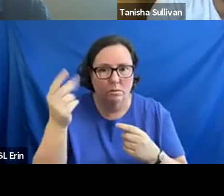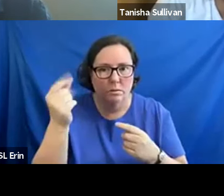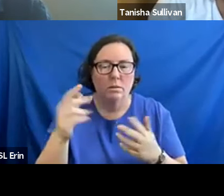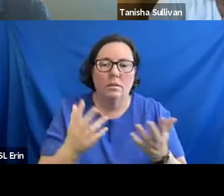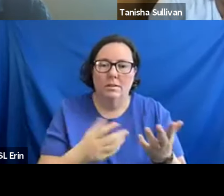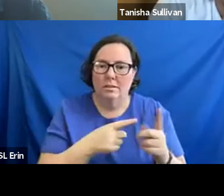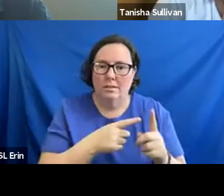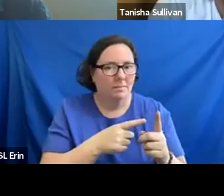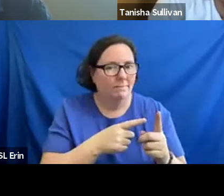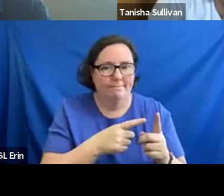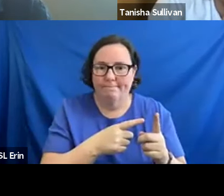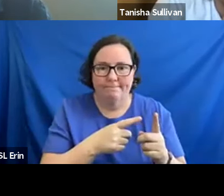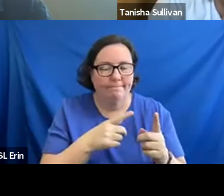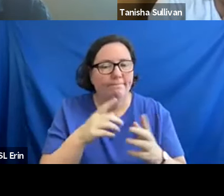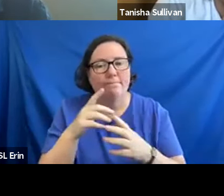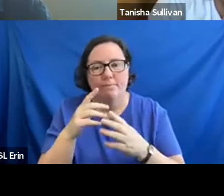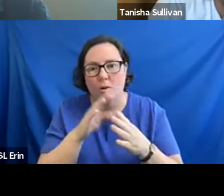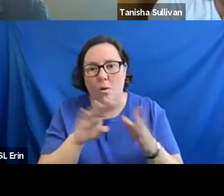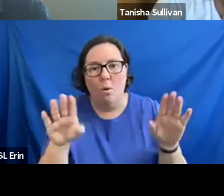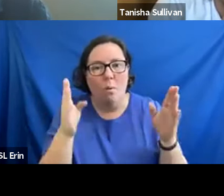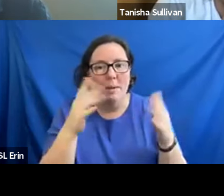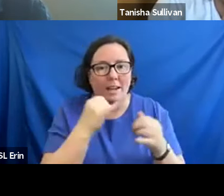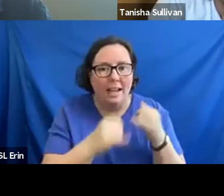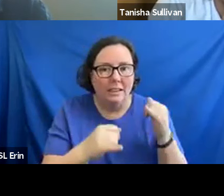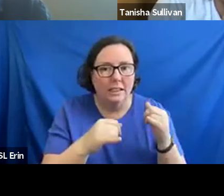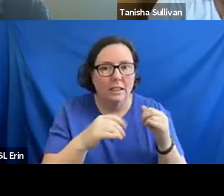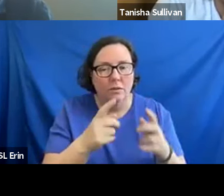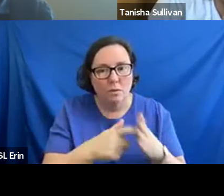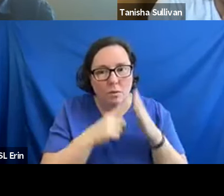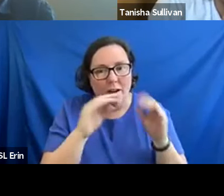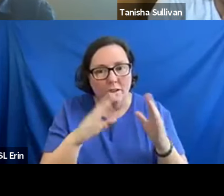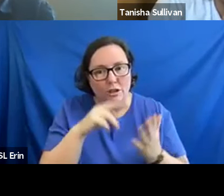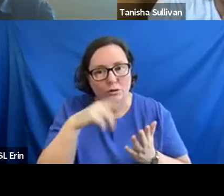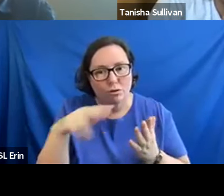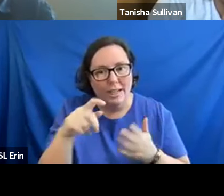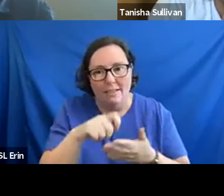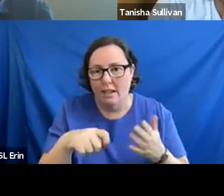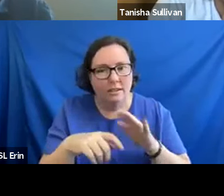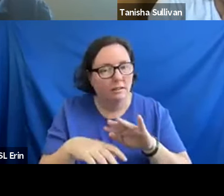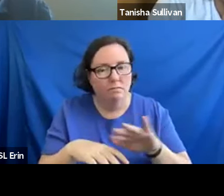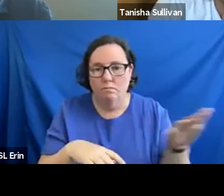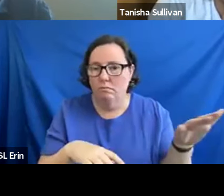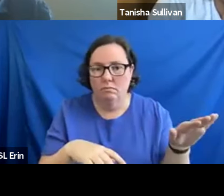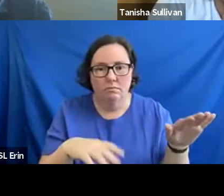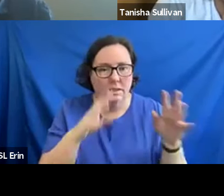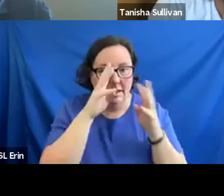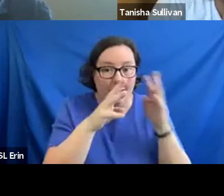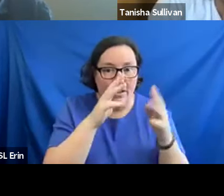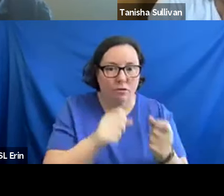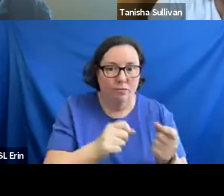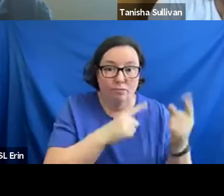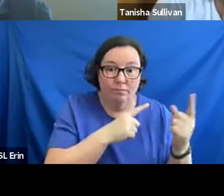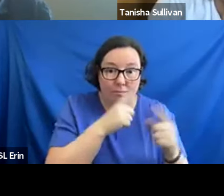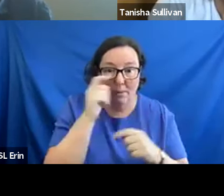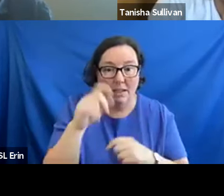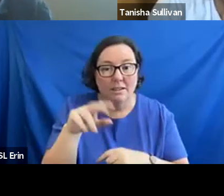open-ended answers, et cetera. All the invention went out. So I want to say